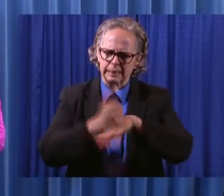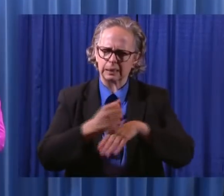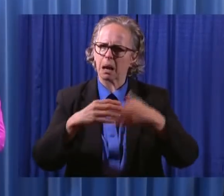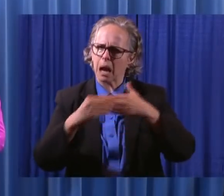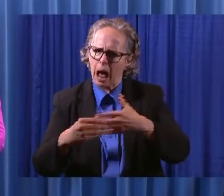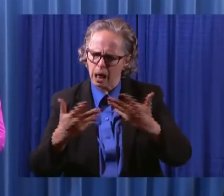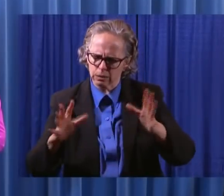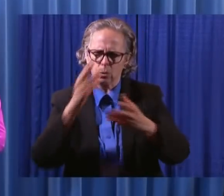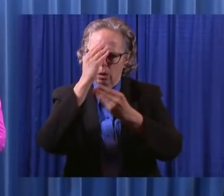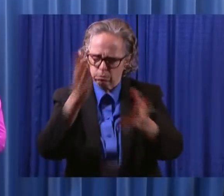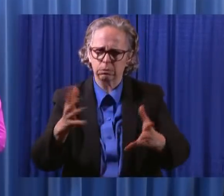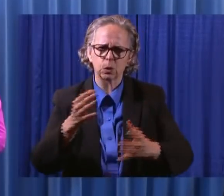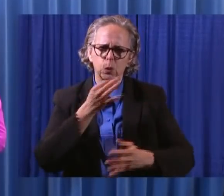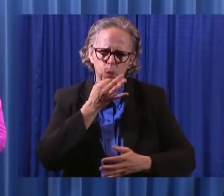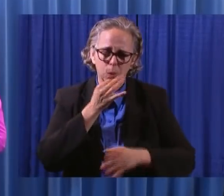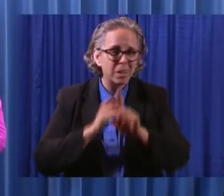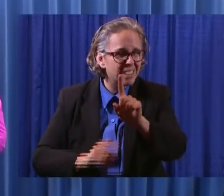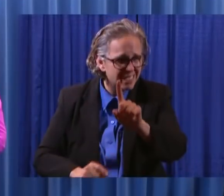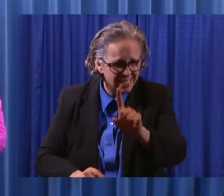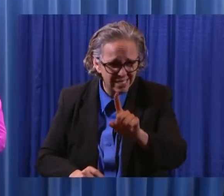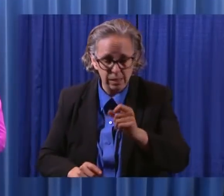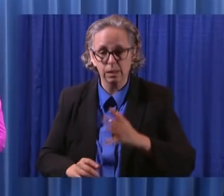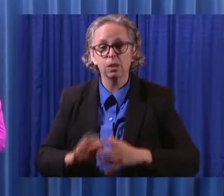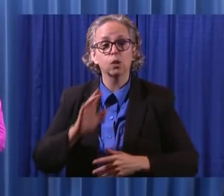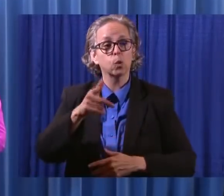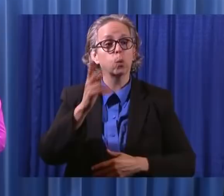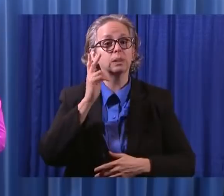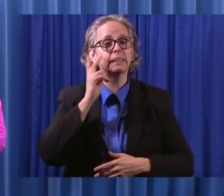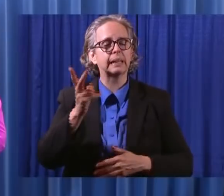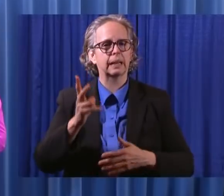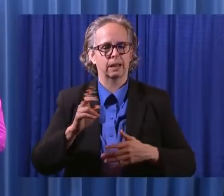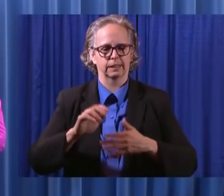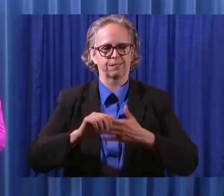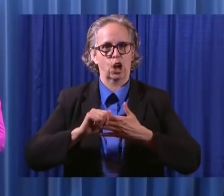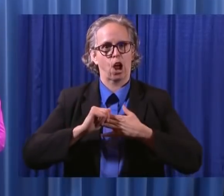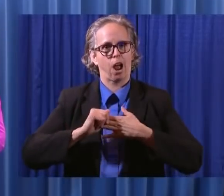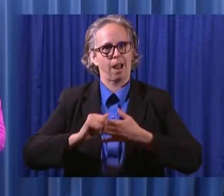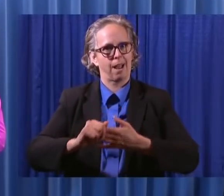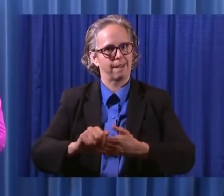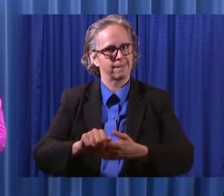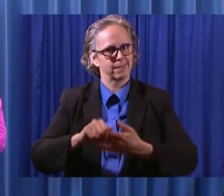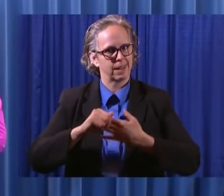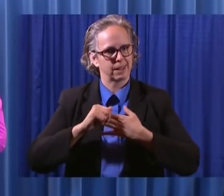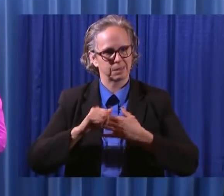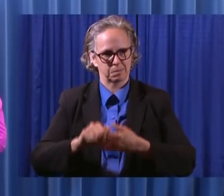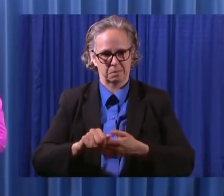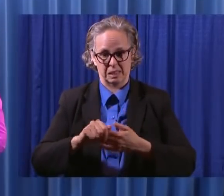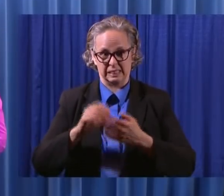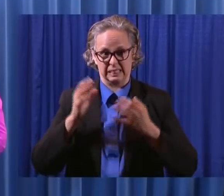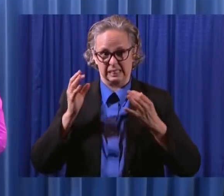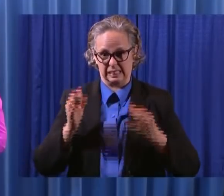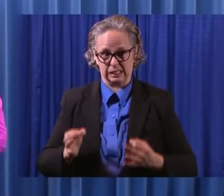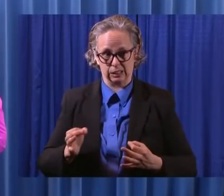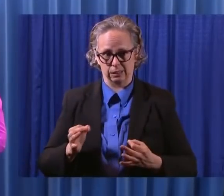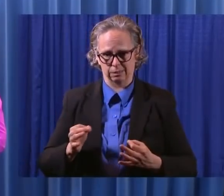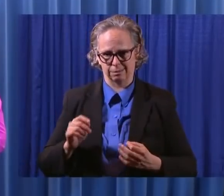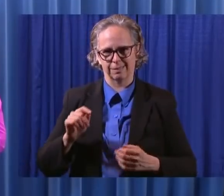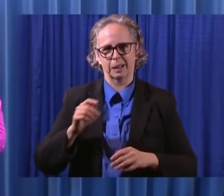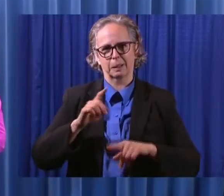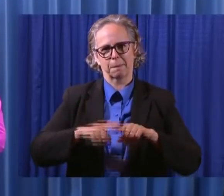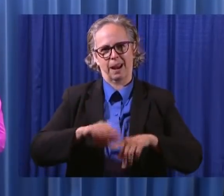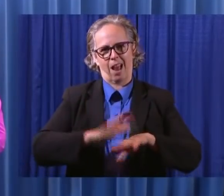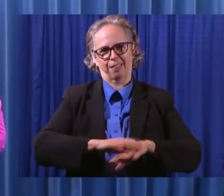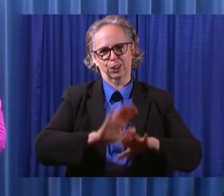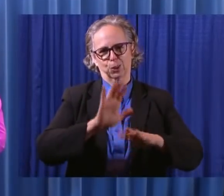you're going to see a great deal of flexibility. And schools are going to make decisions what's best for their kids, what's best for